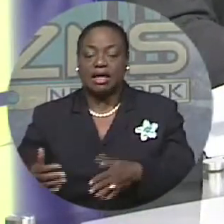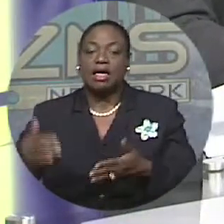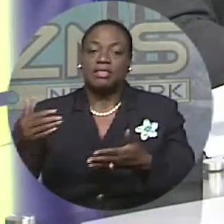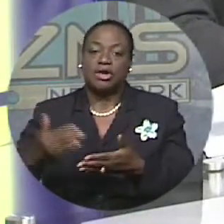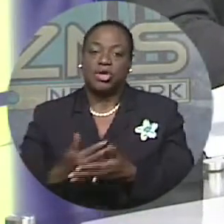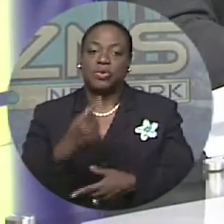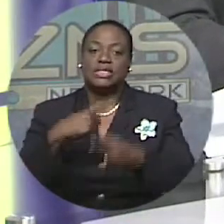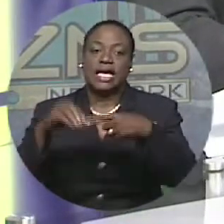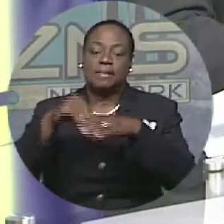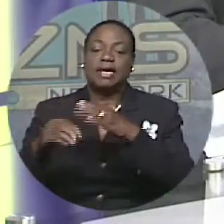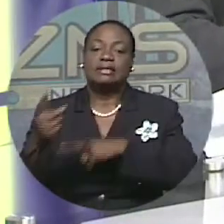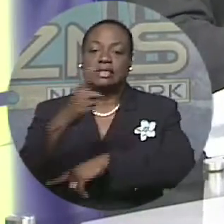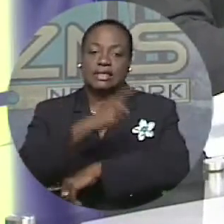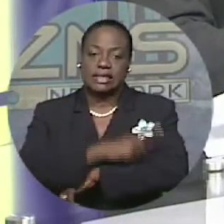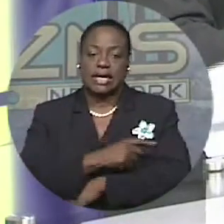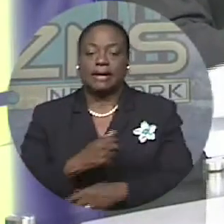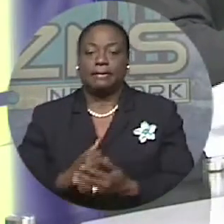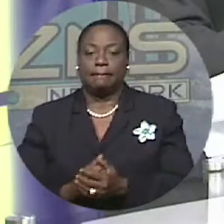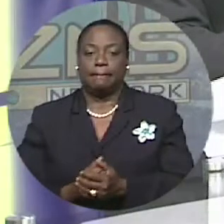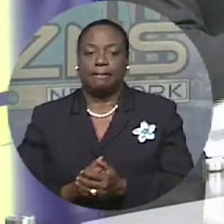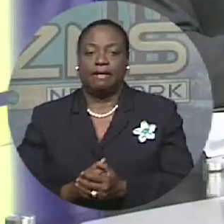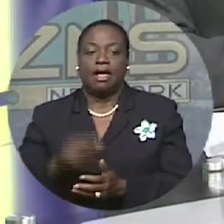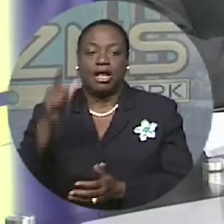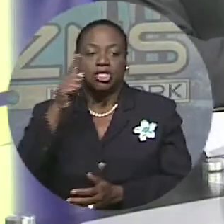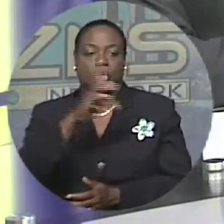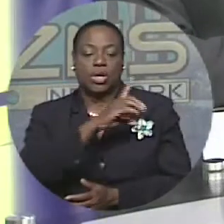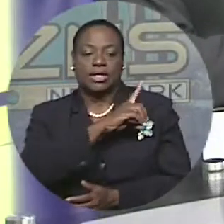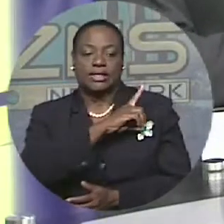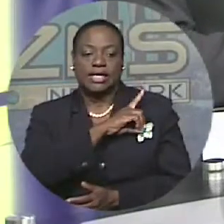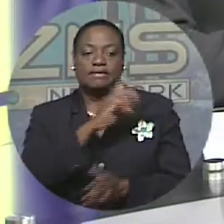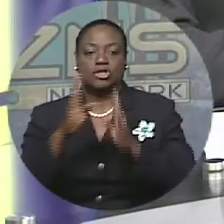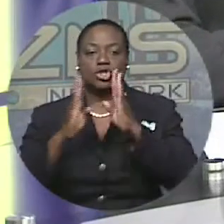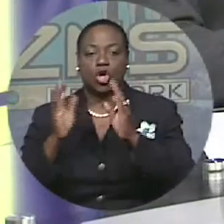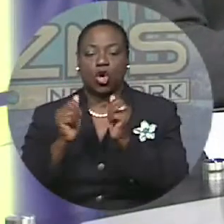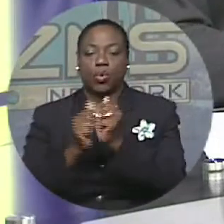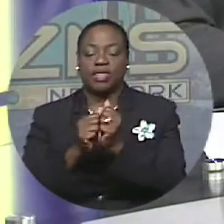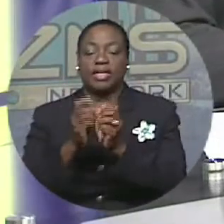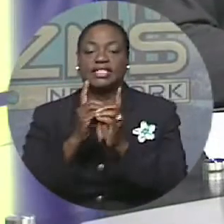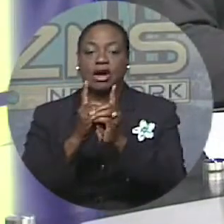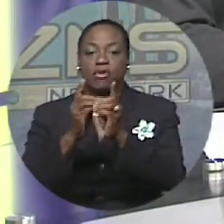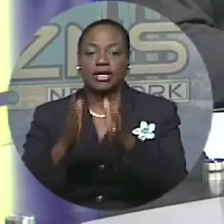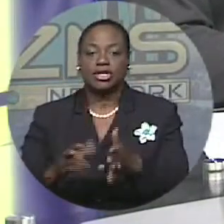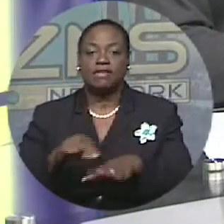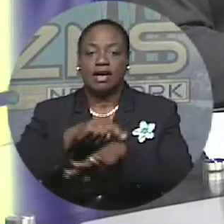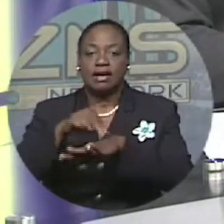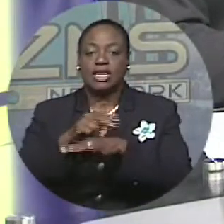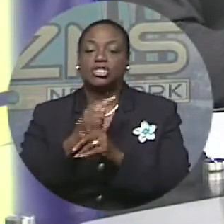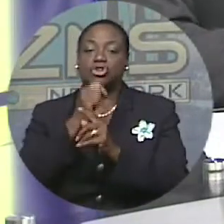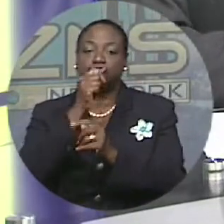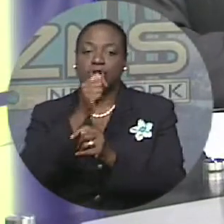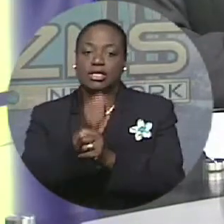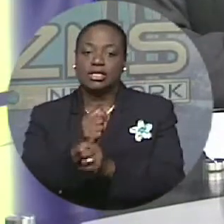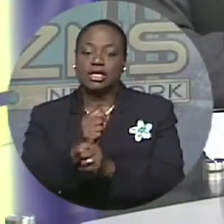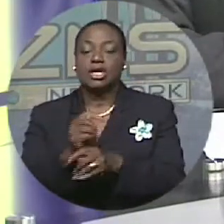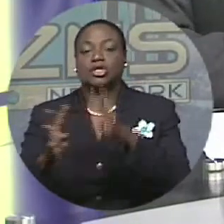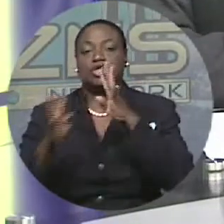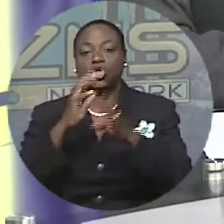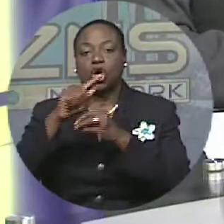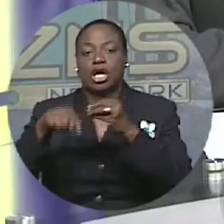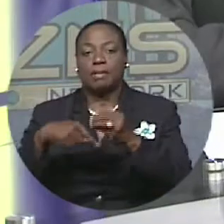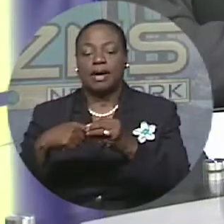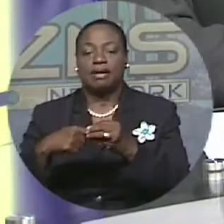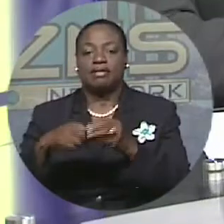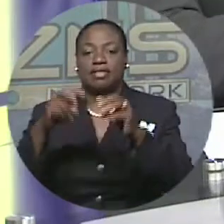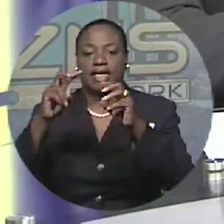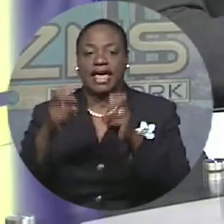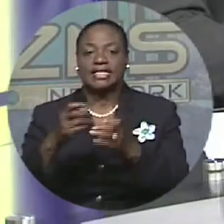their return home. LaDawn Davis caught up with the director of the National Trust to talk about the case, which captured international headlines, and what